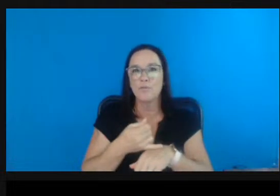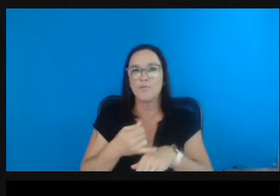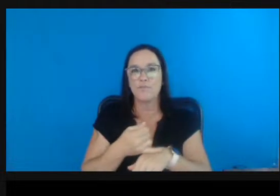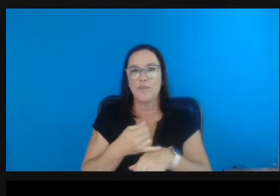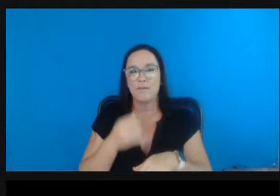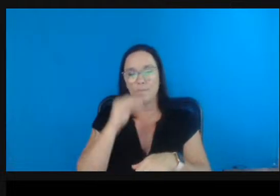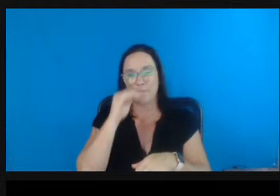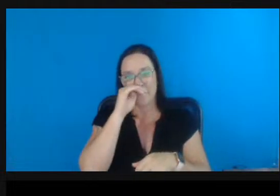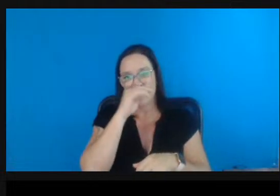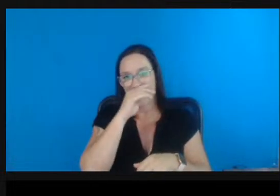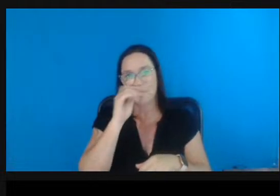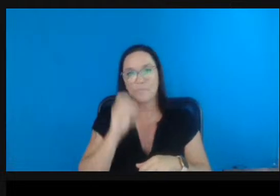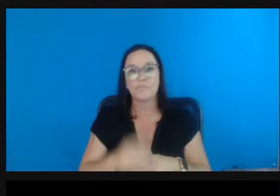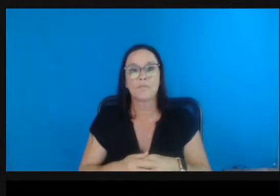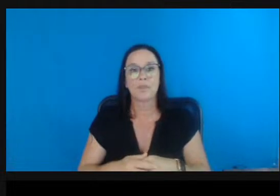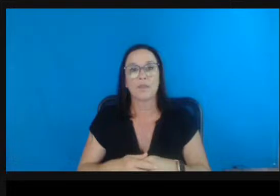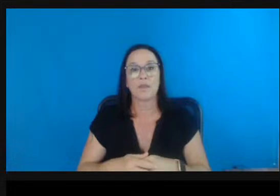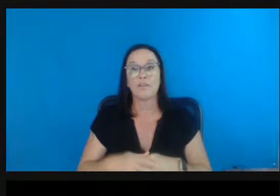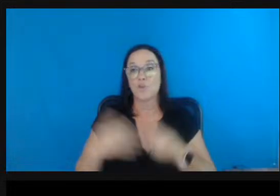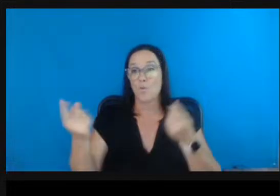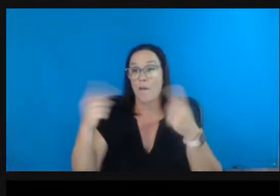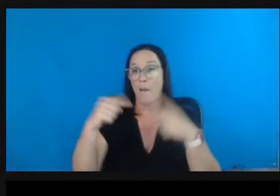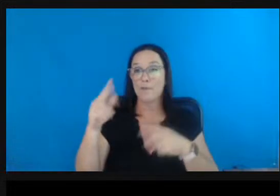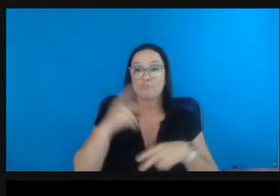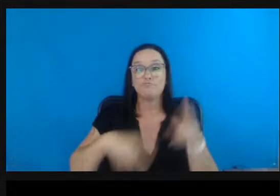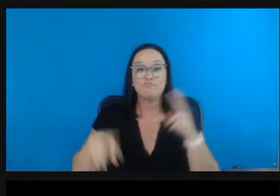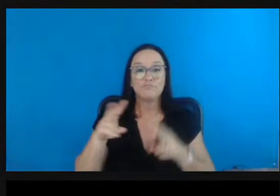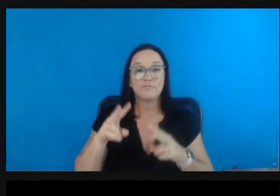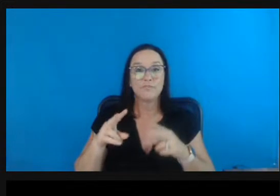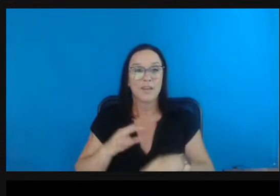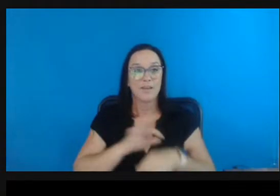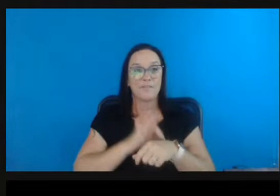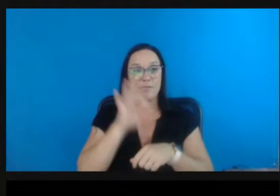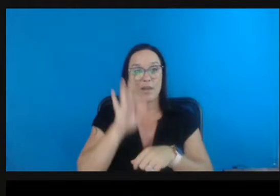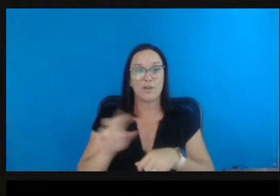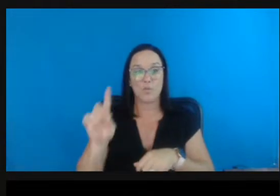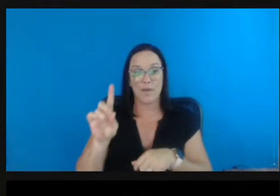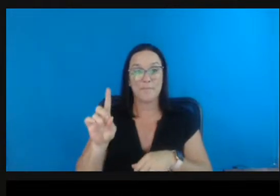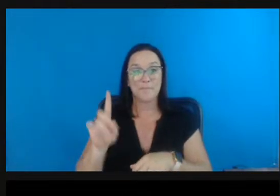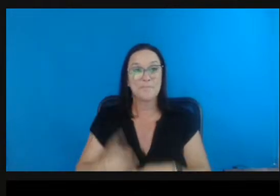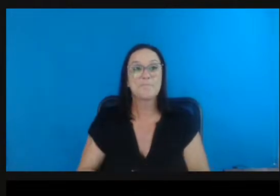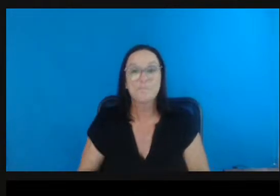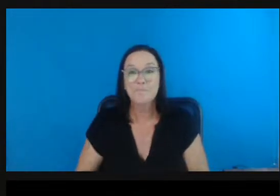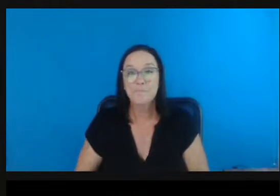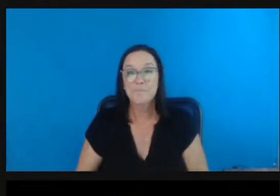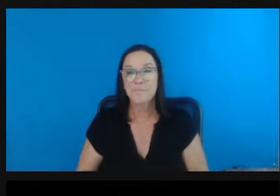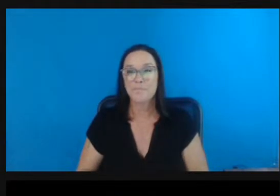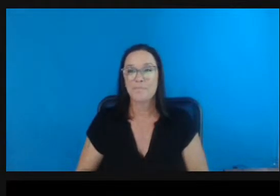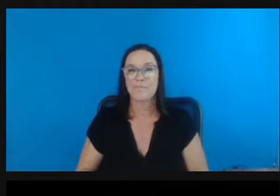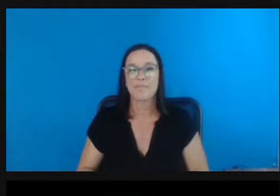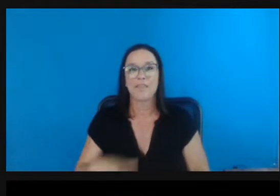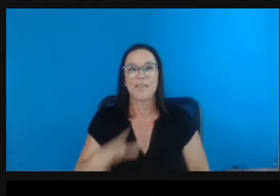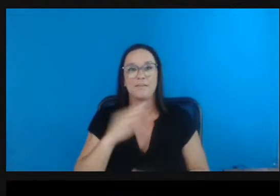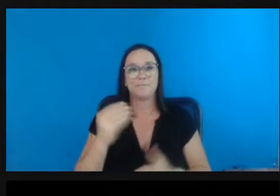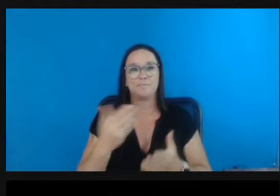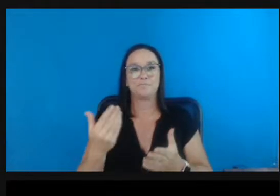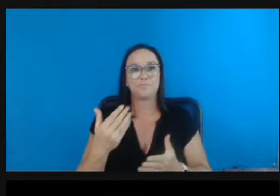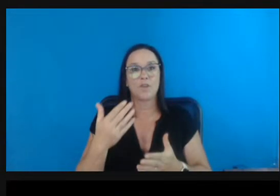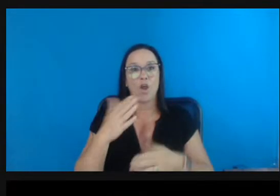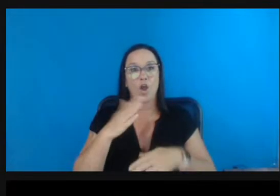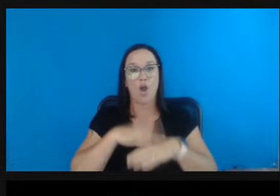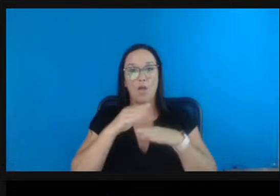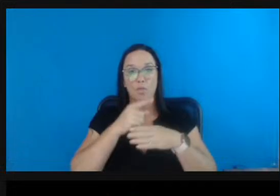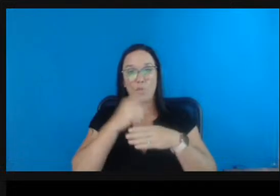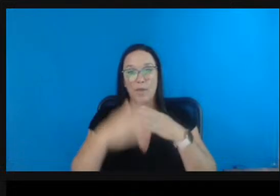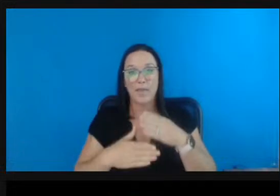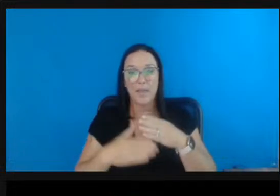fun event. Come by, check us out. About 9 to 1. That's right. And as well, on the weekends,